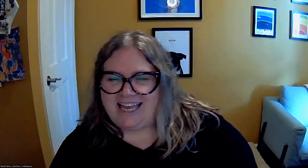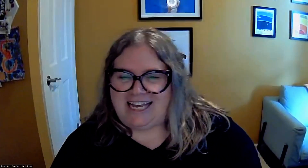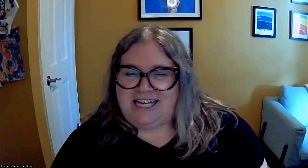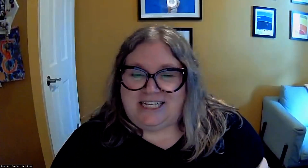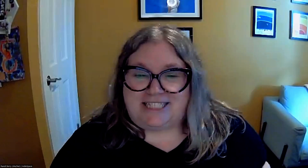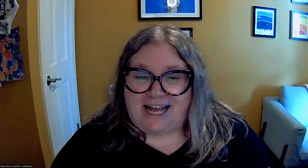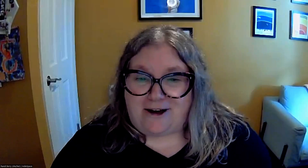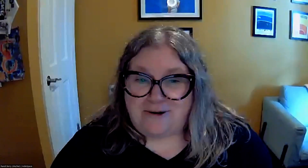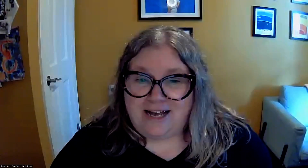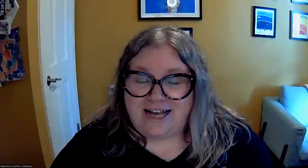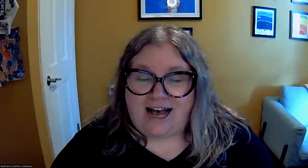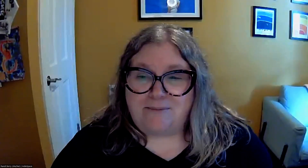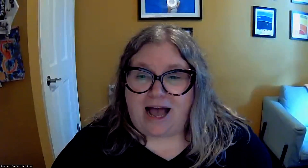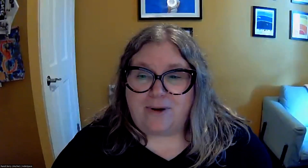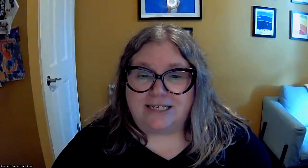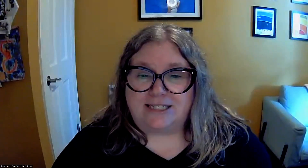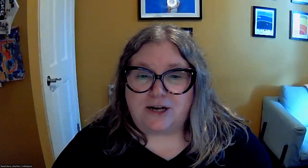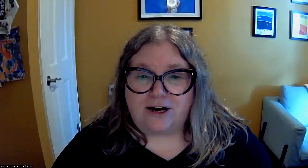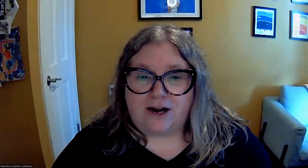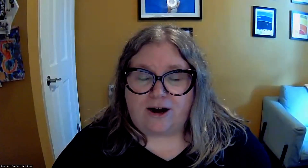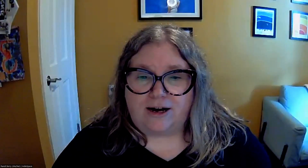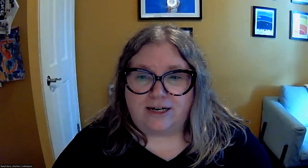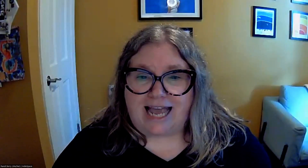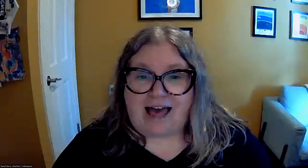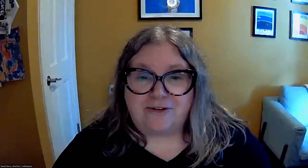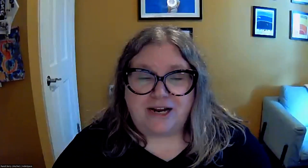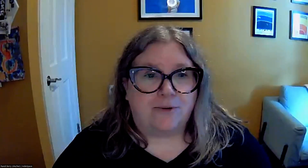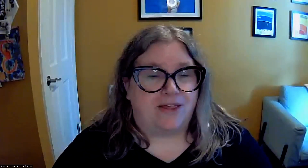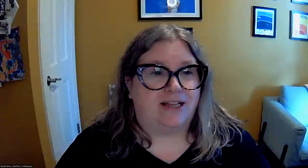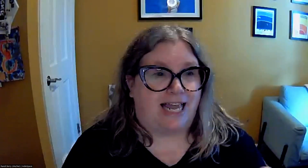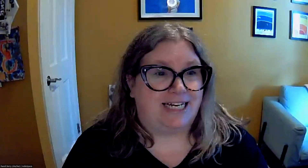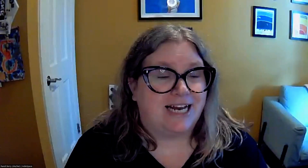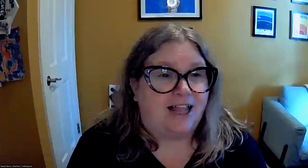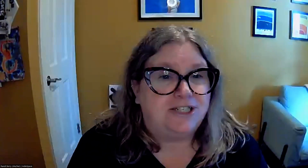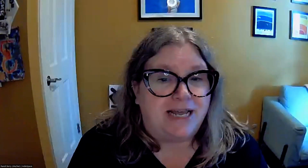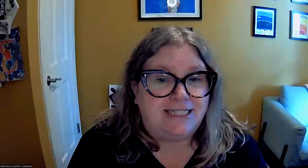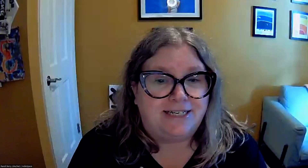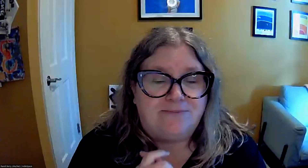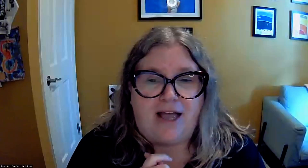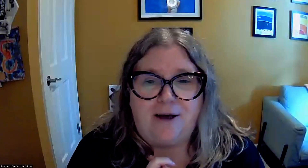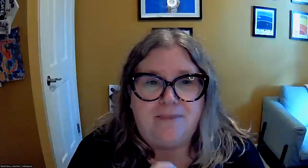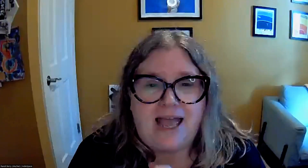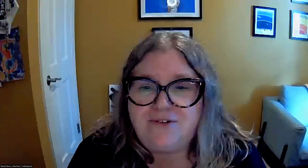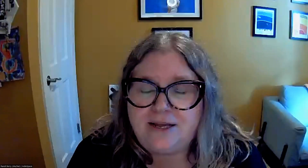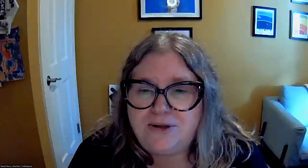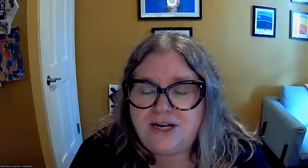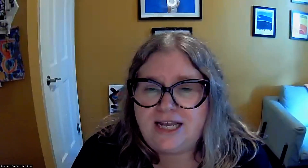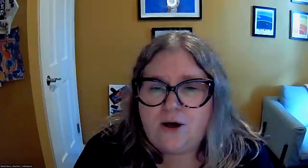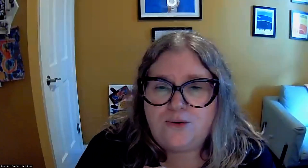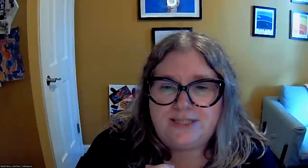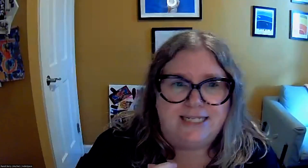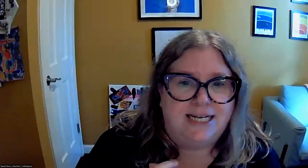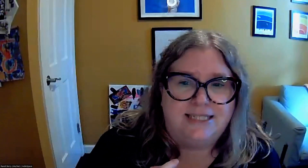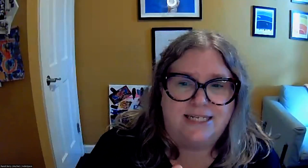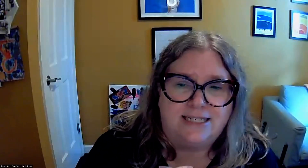Okay. So, I want to start our gathering with a land acknowledgement. Every